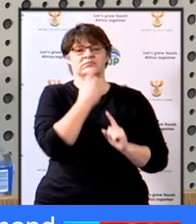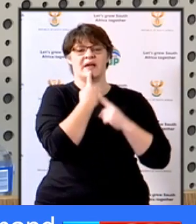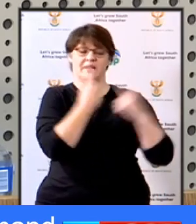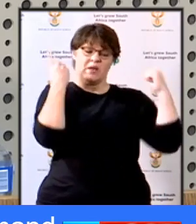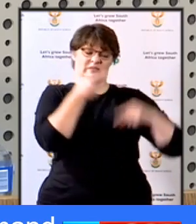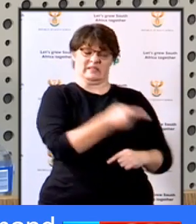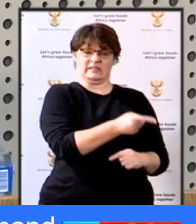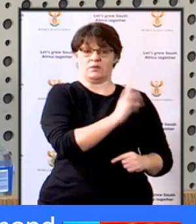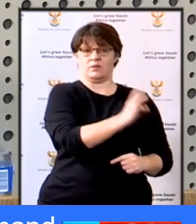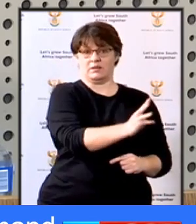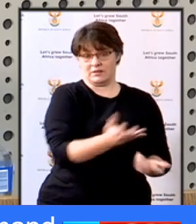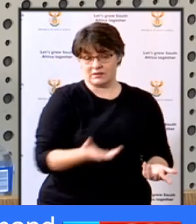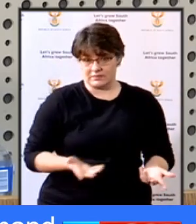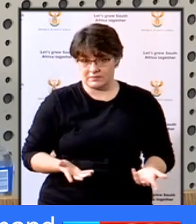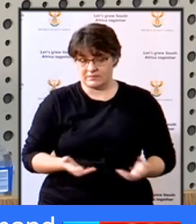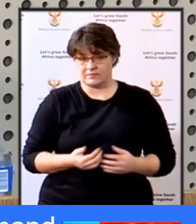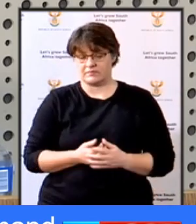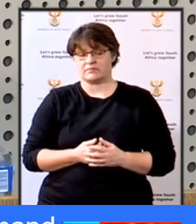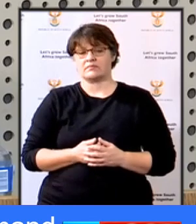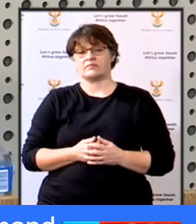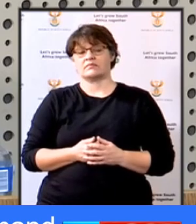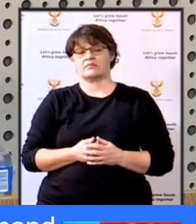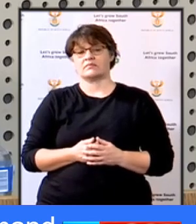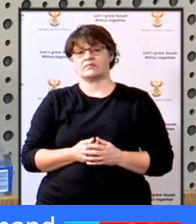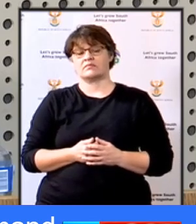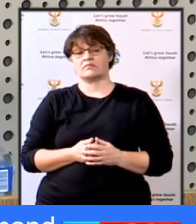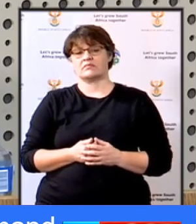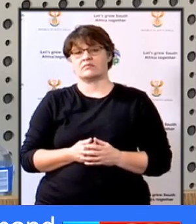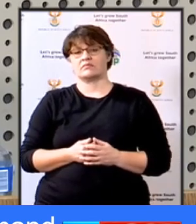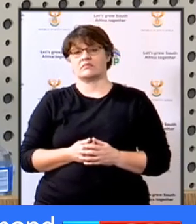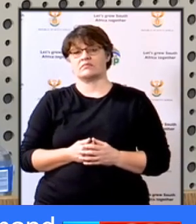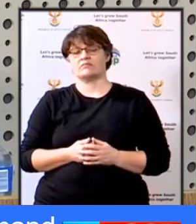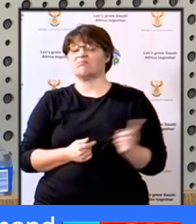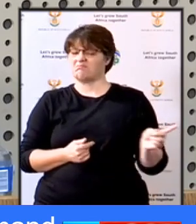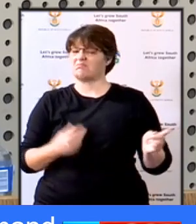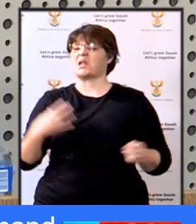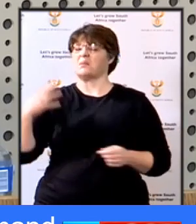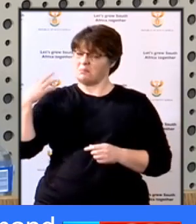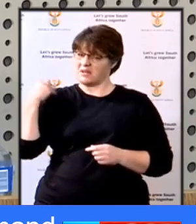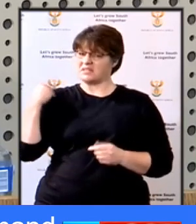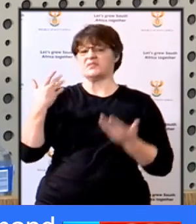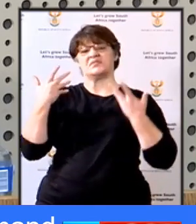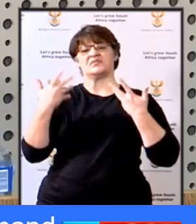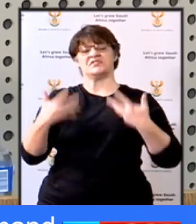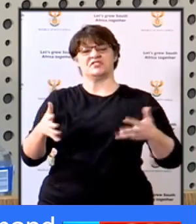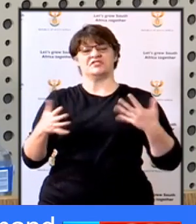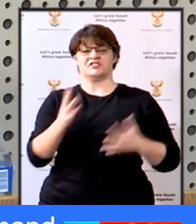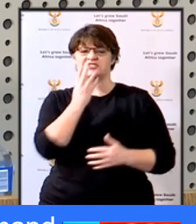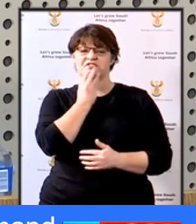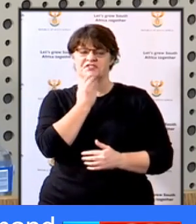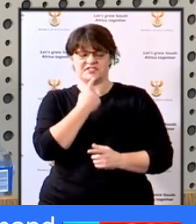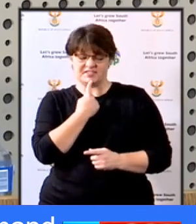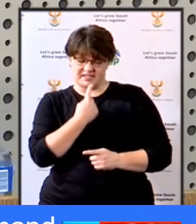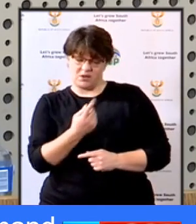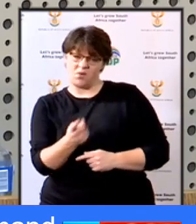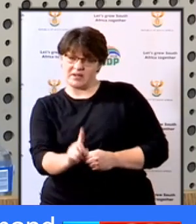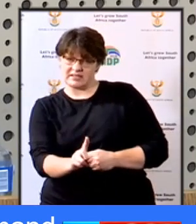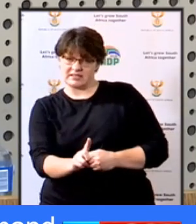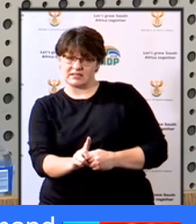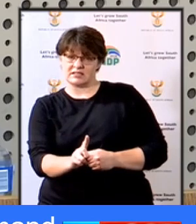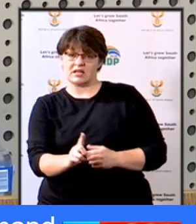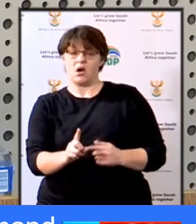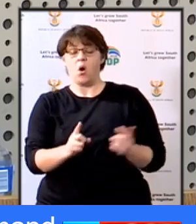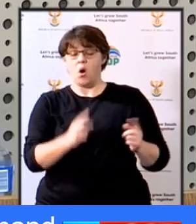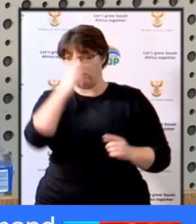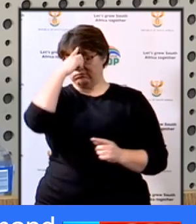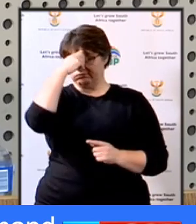That one, and I think the minister also did talk about